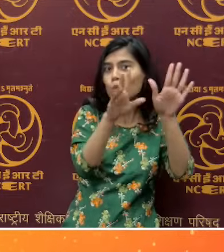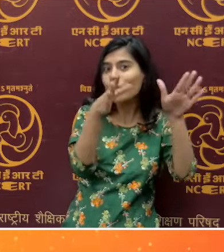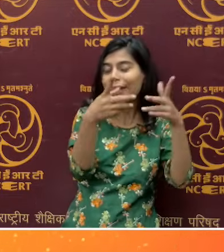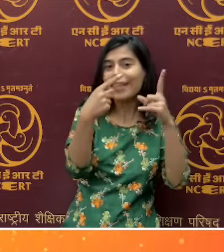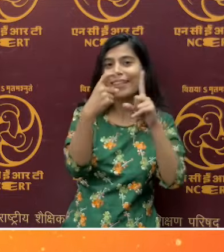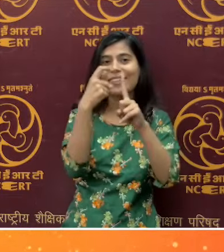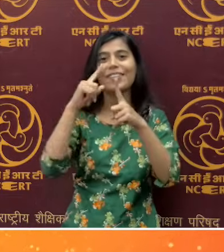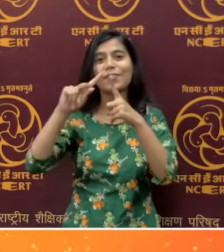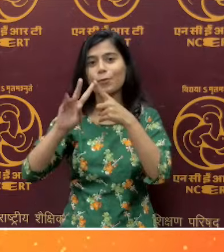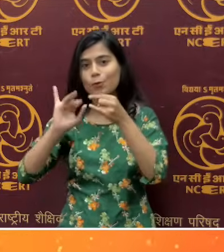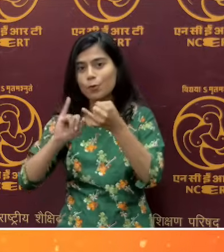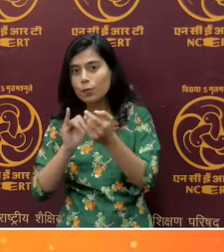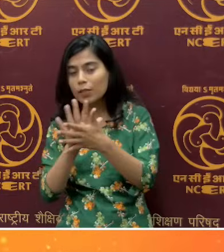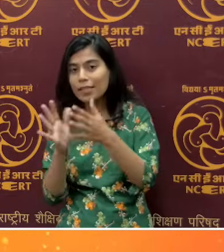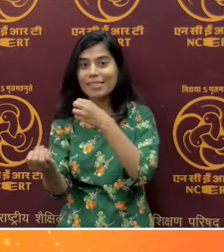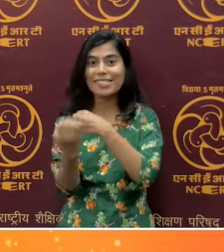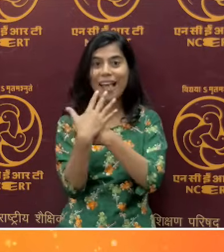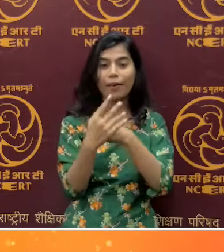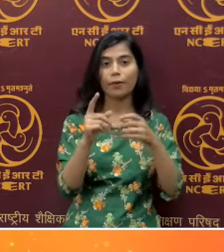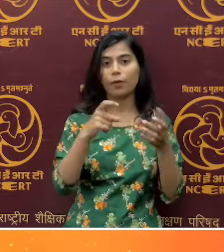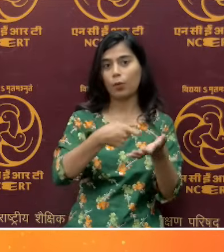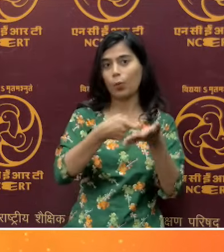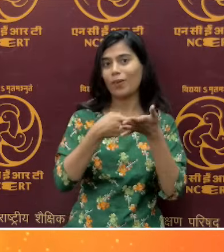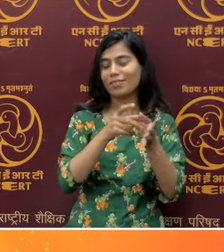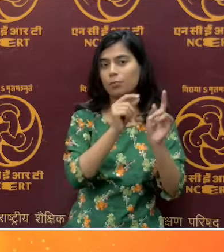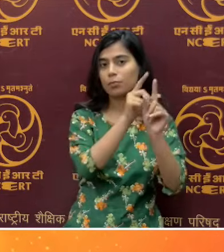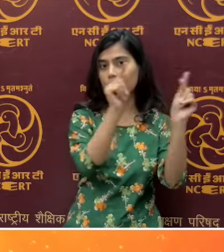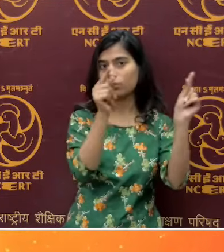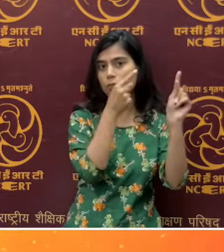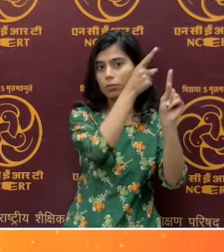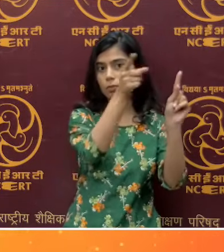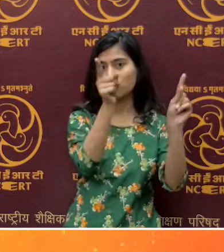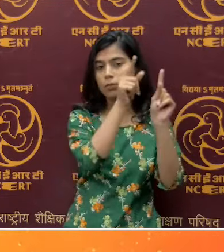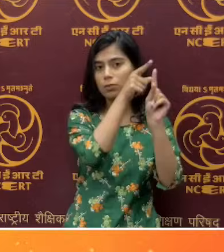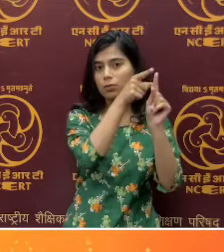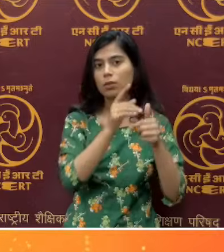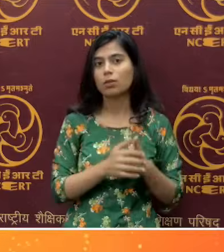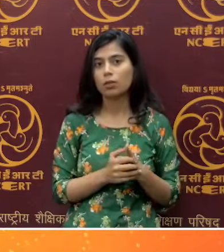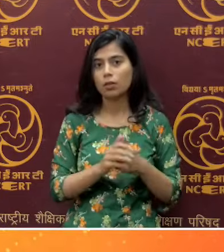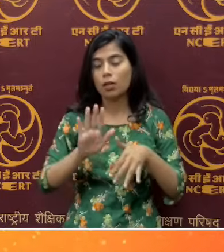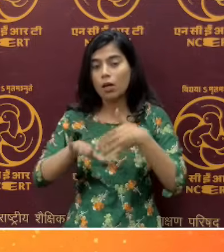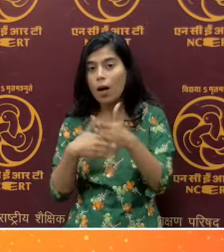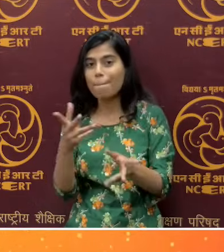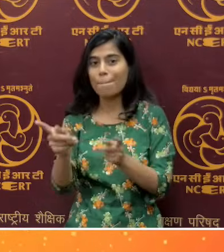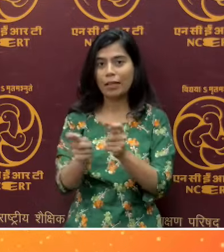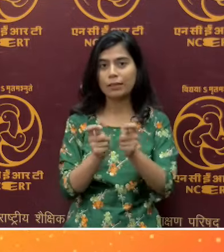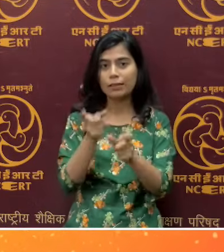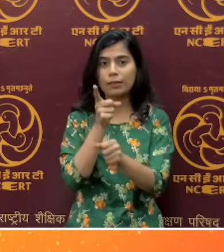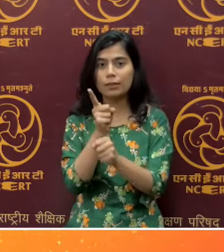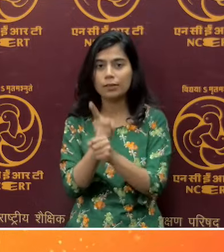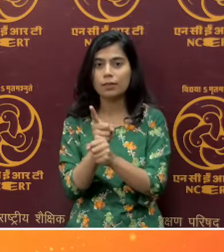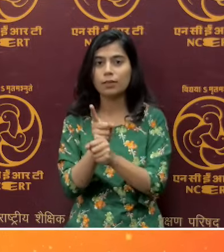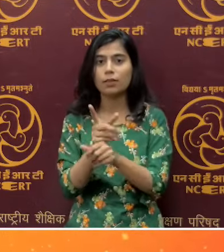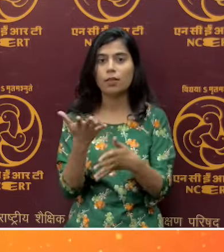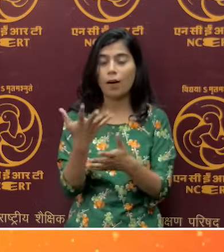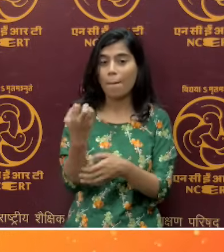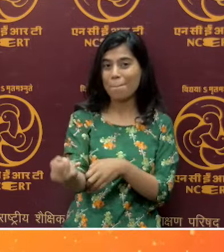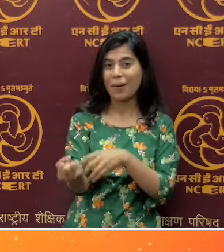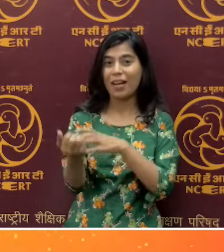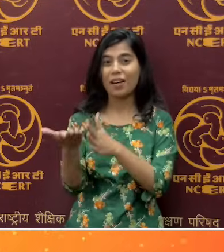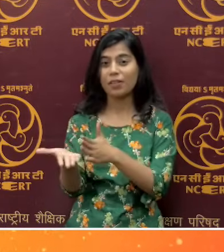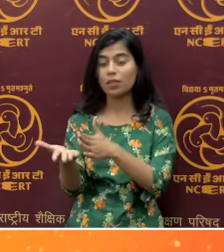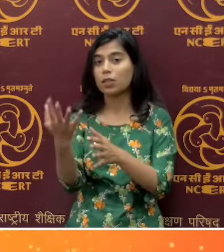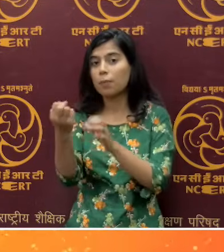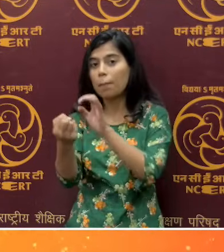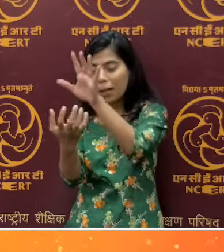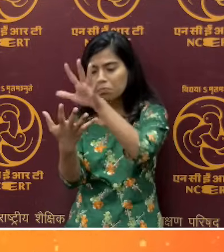over the details. I can either accept or reject from here, or as I previously mentioned, I can go to the manage teacher. In the pending tab, I can see the Devesh